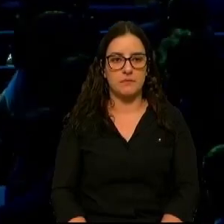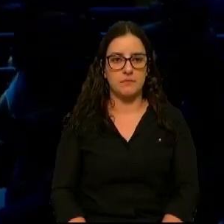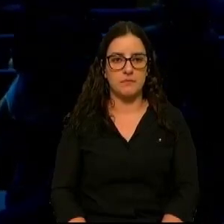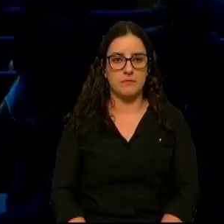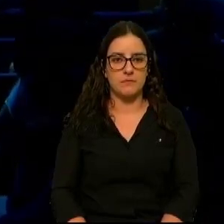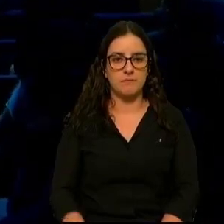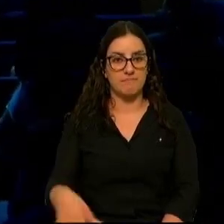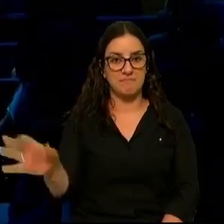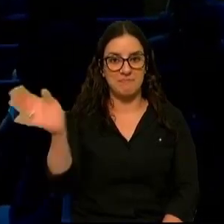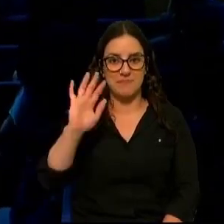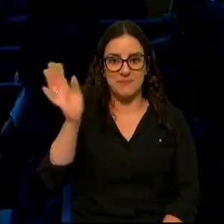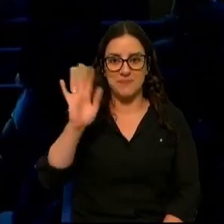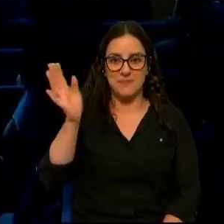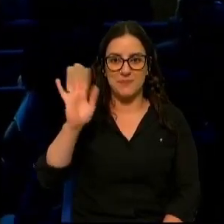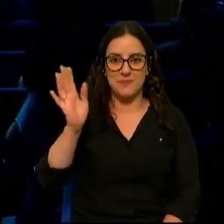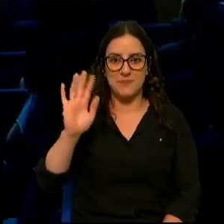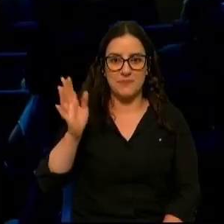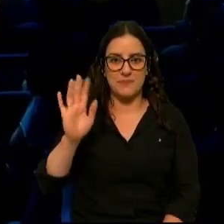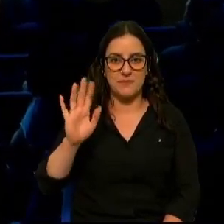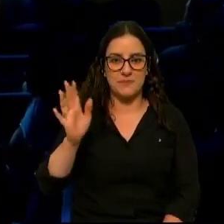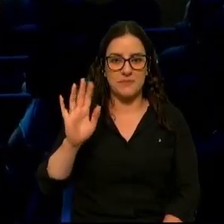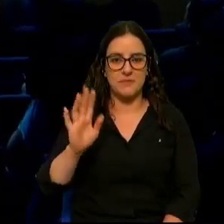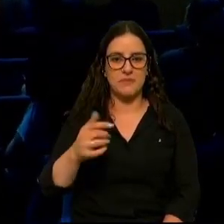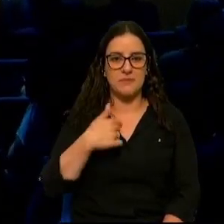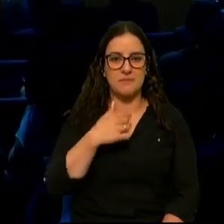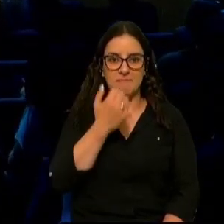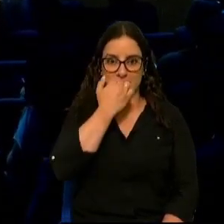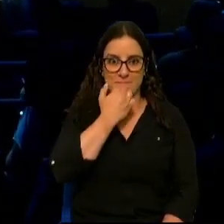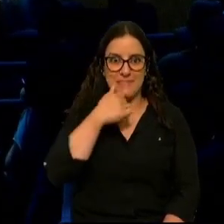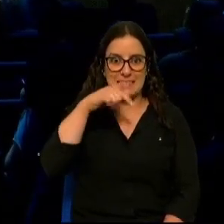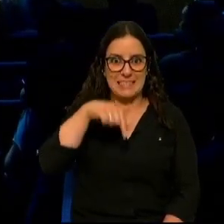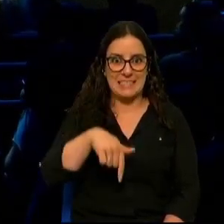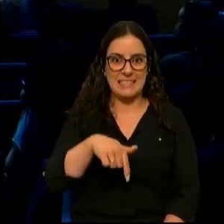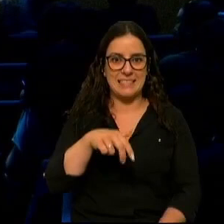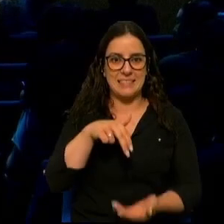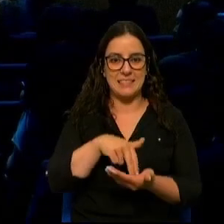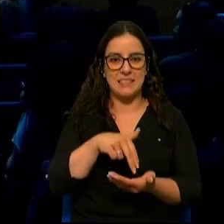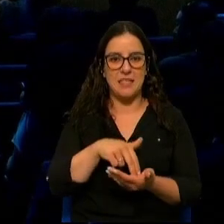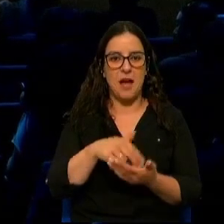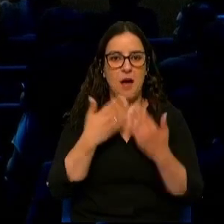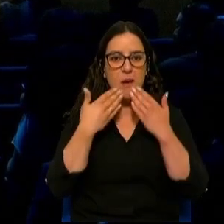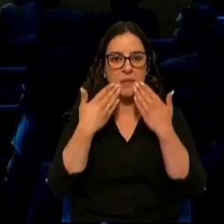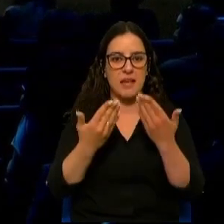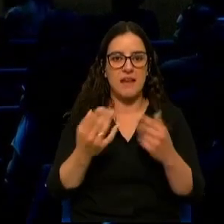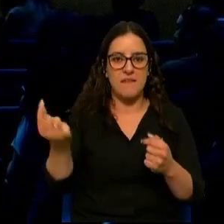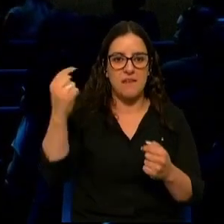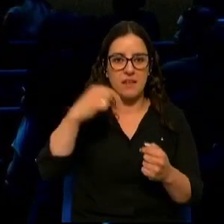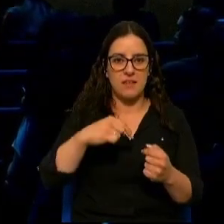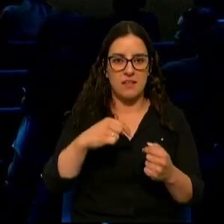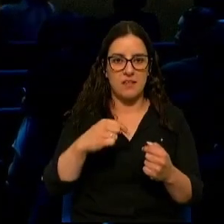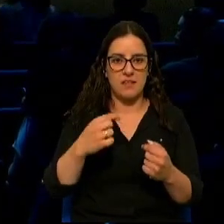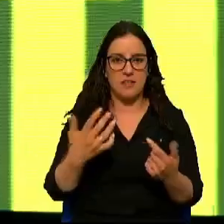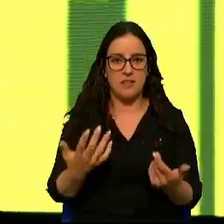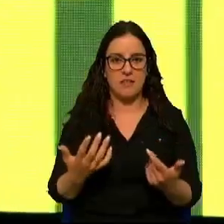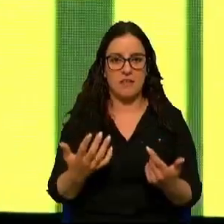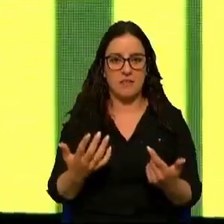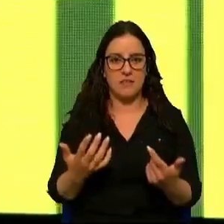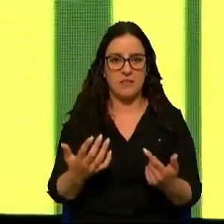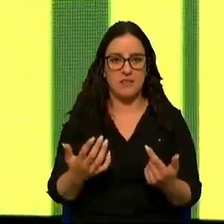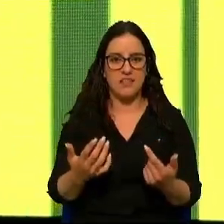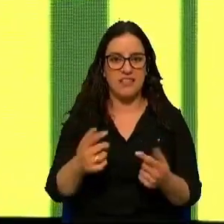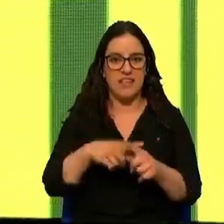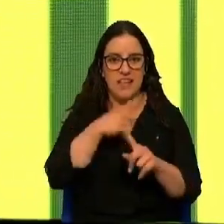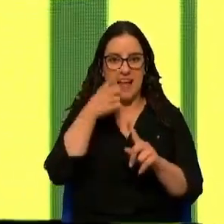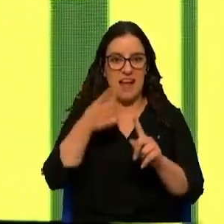hello what a pleasure to be here thank you so much for for coming uh What uh What uh what a decade what a year